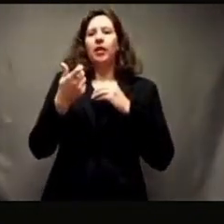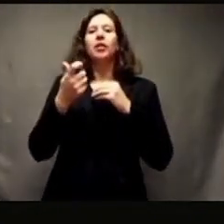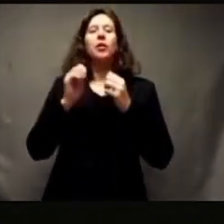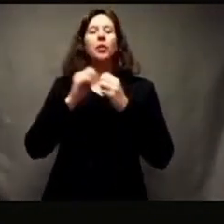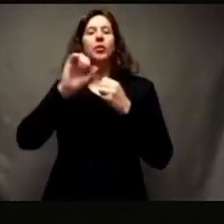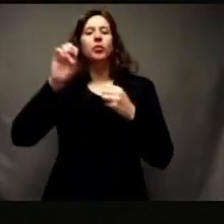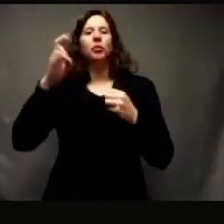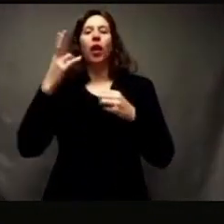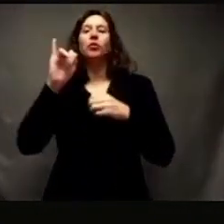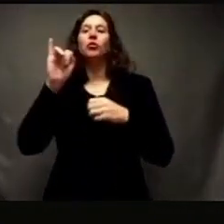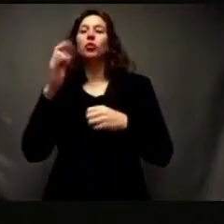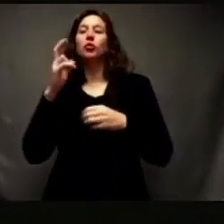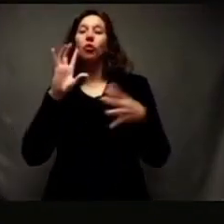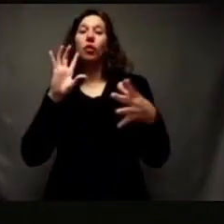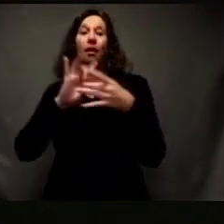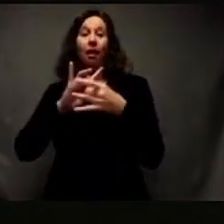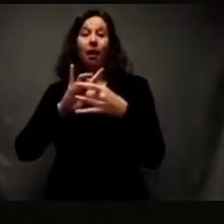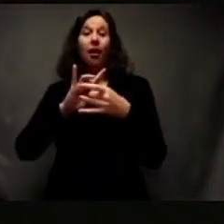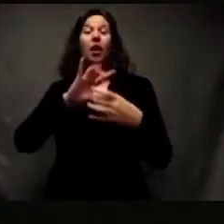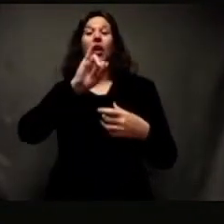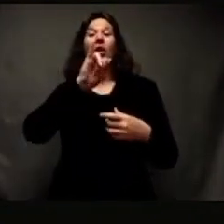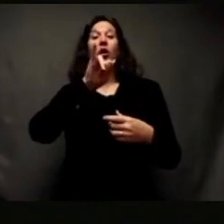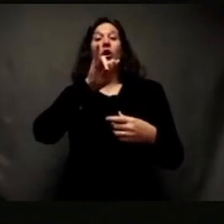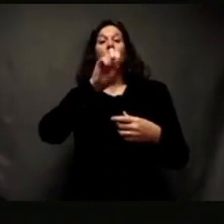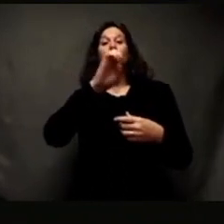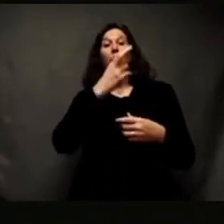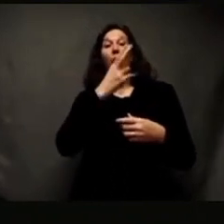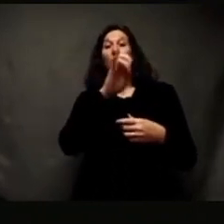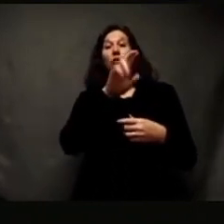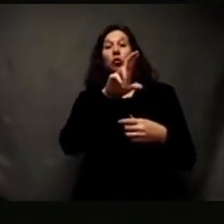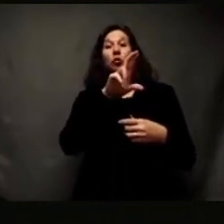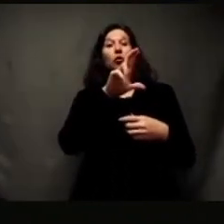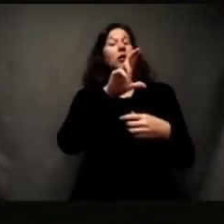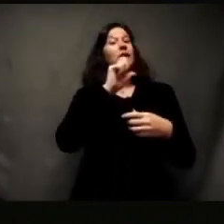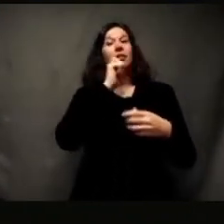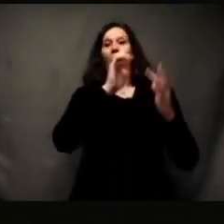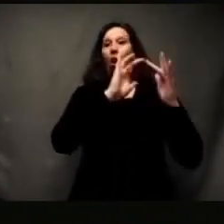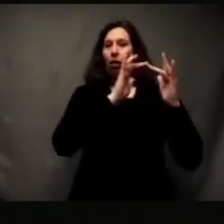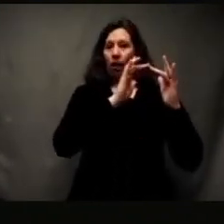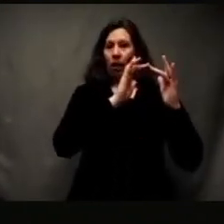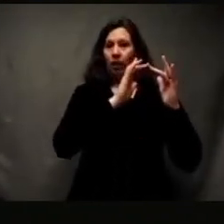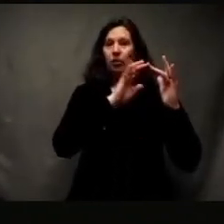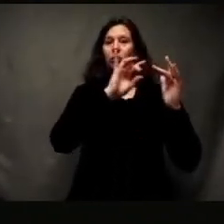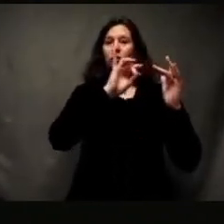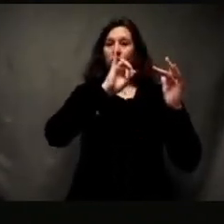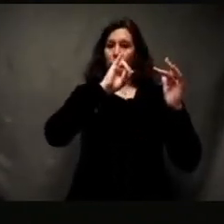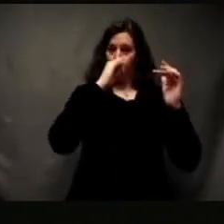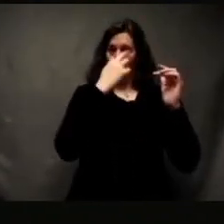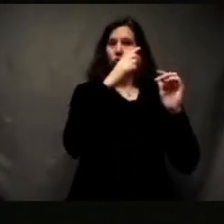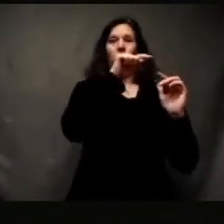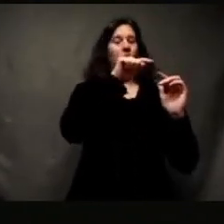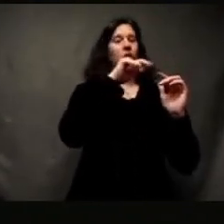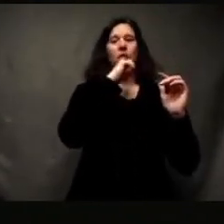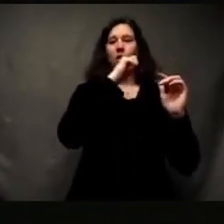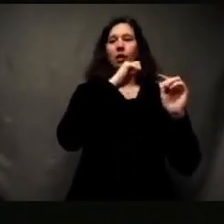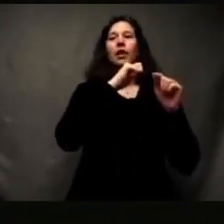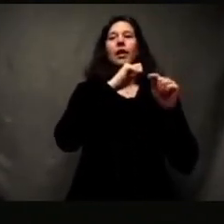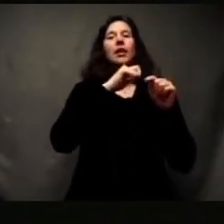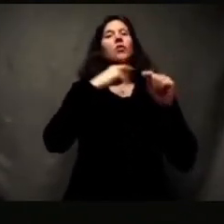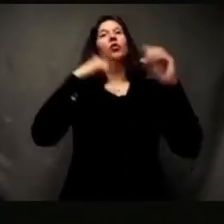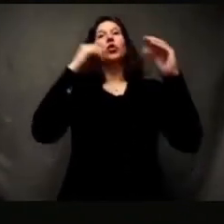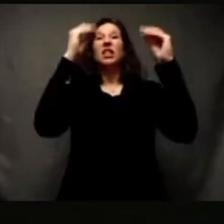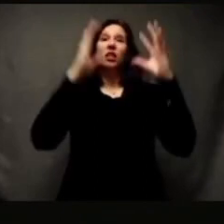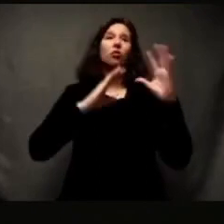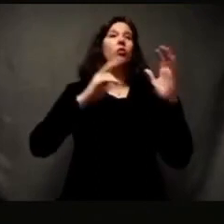about how ScratchJr itself is not an online community. ScratchJr Connect was our response to that. It's for teachers